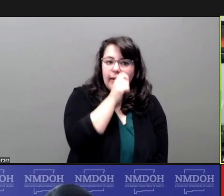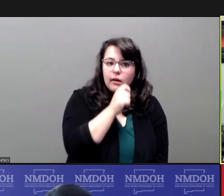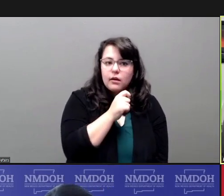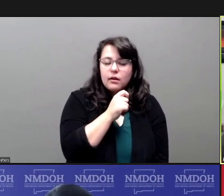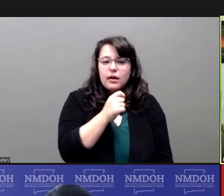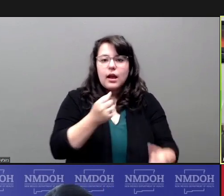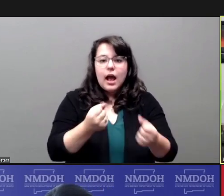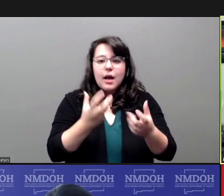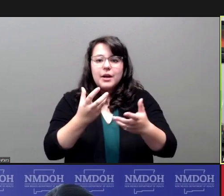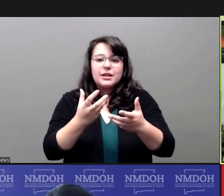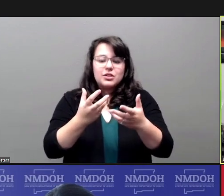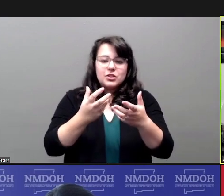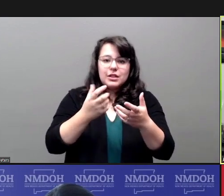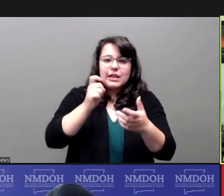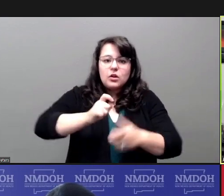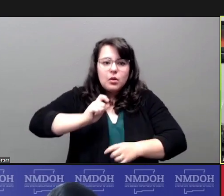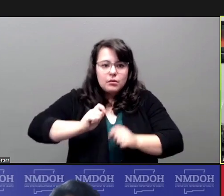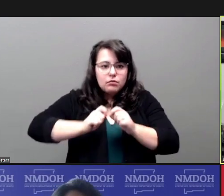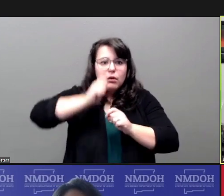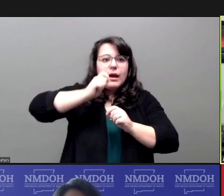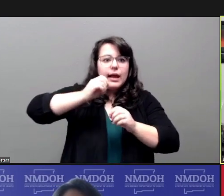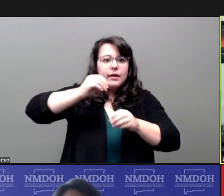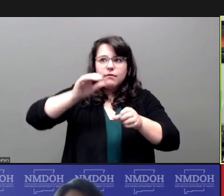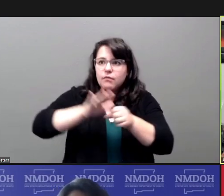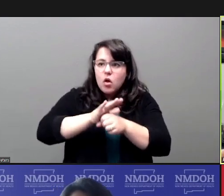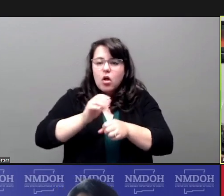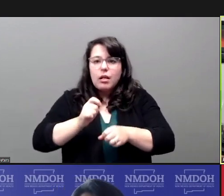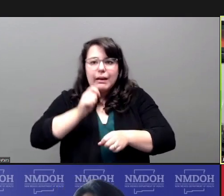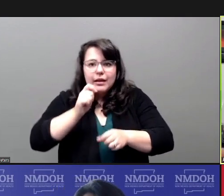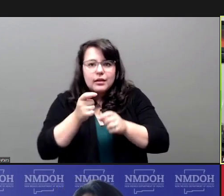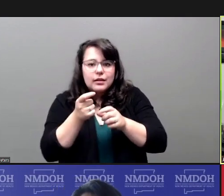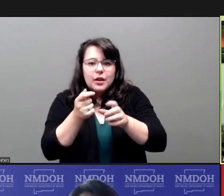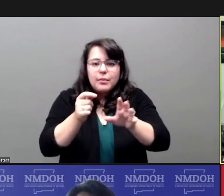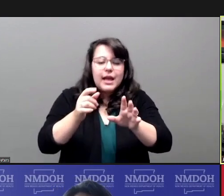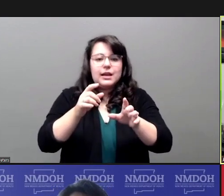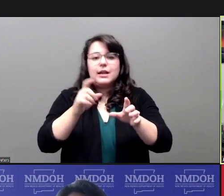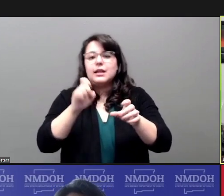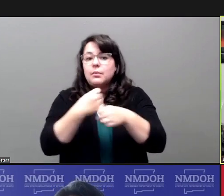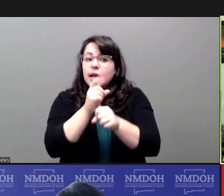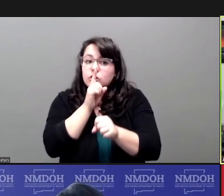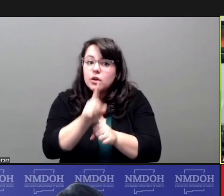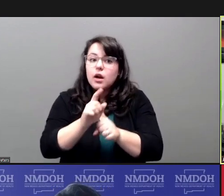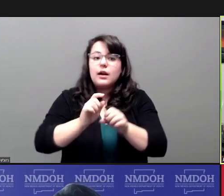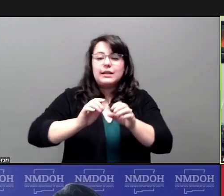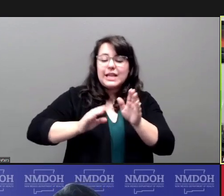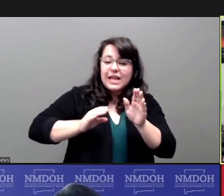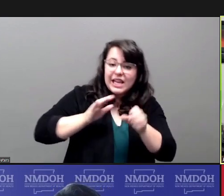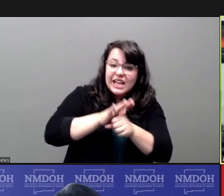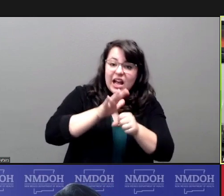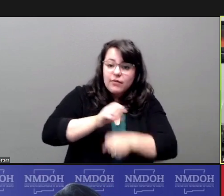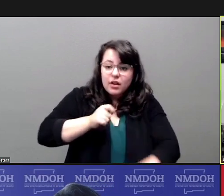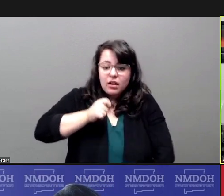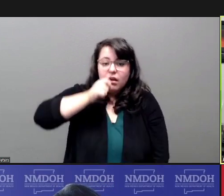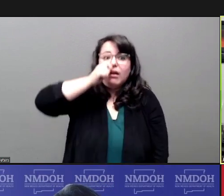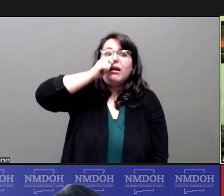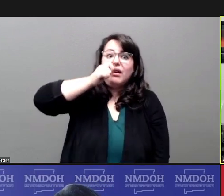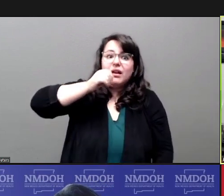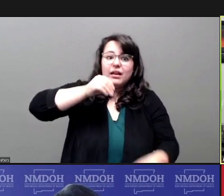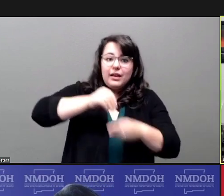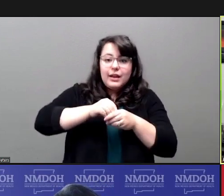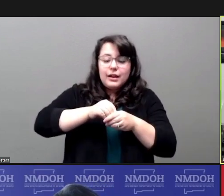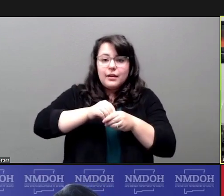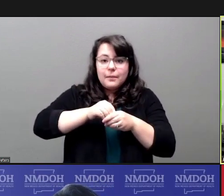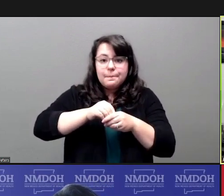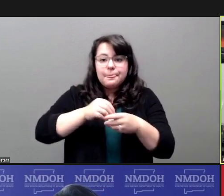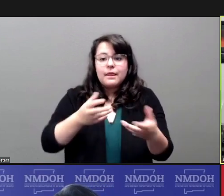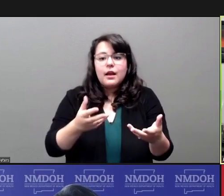off once how far that was, so I was sure that I was putting it in far enough. So that's important. Three,